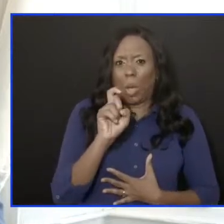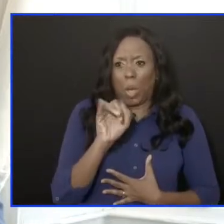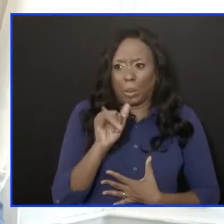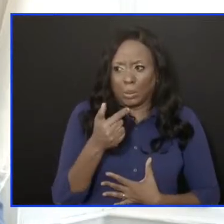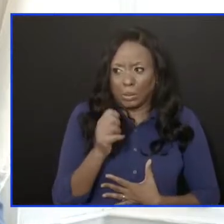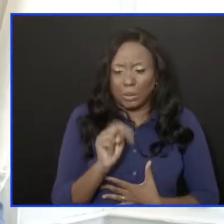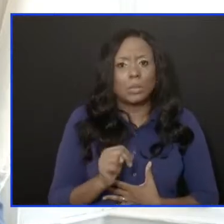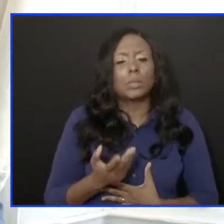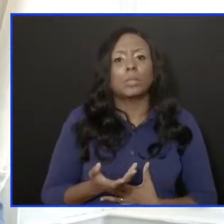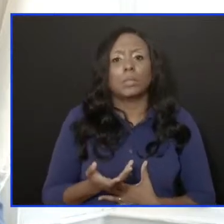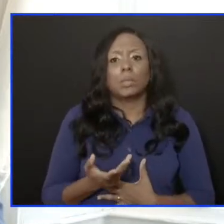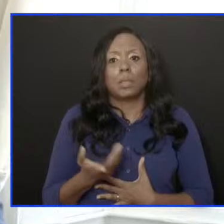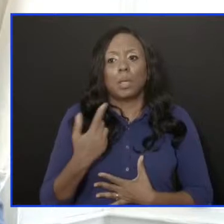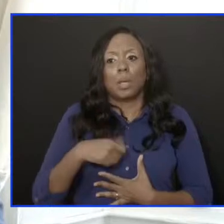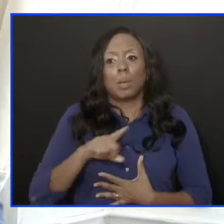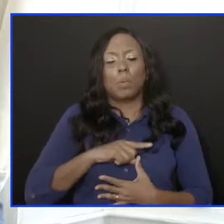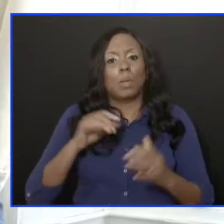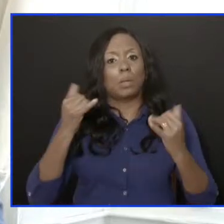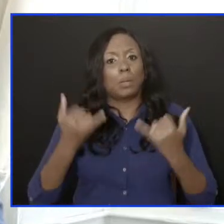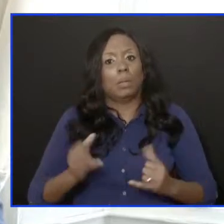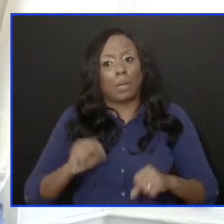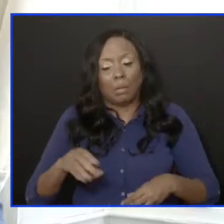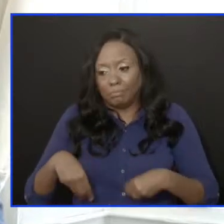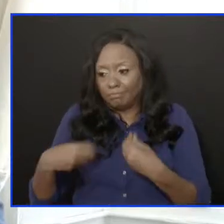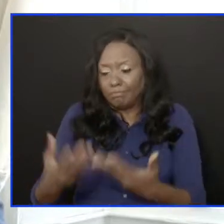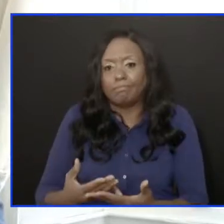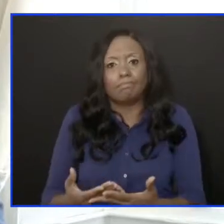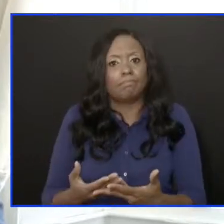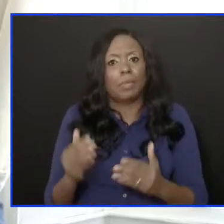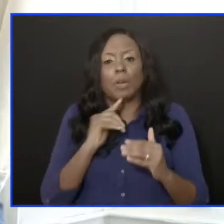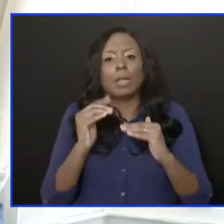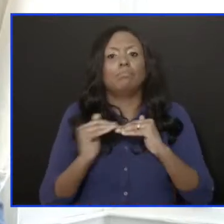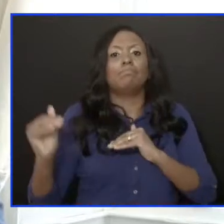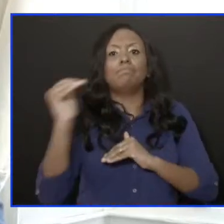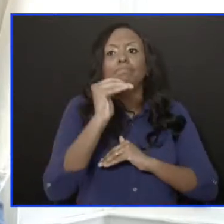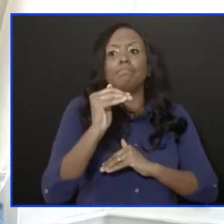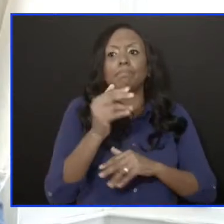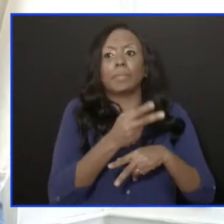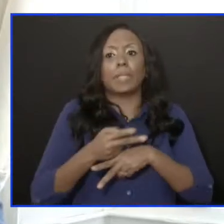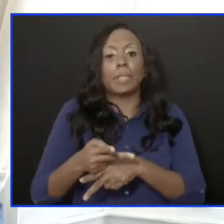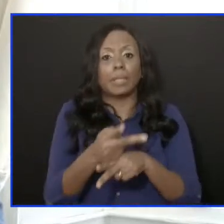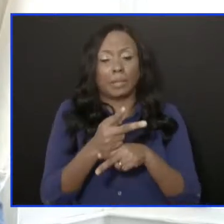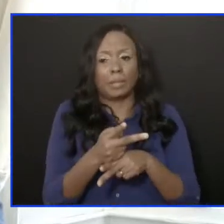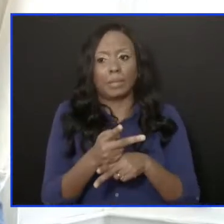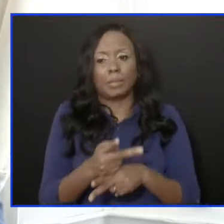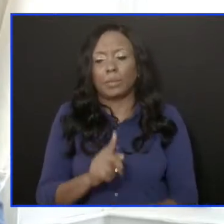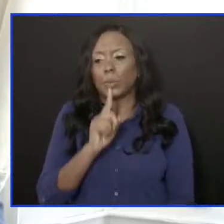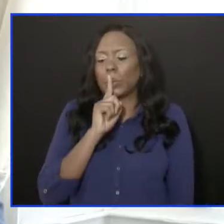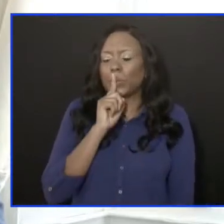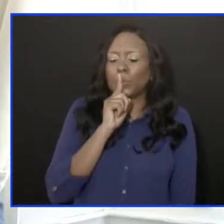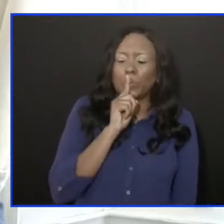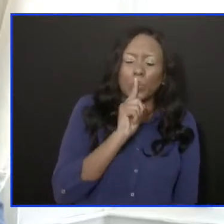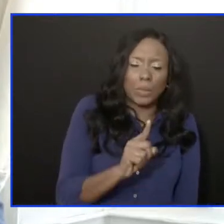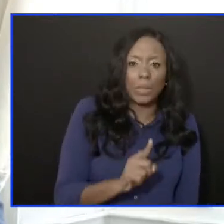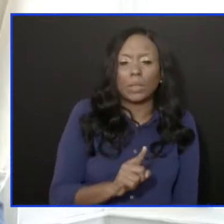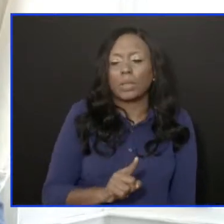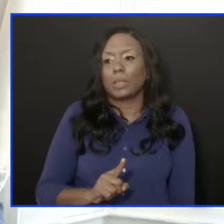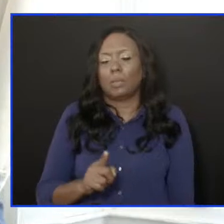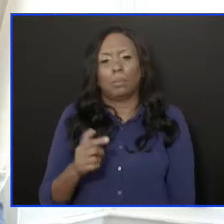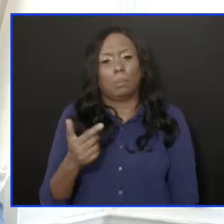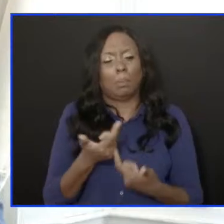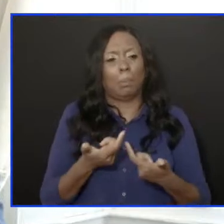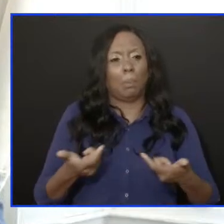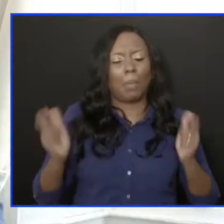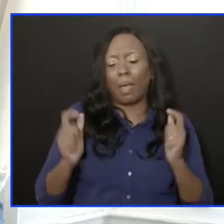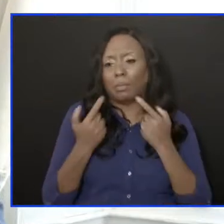our ability to provide a higher level of care within that particular area. And I think that that certainly is a major